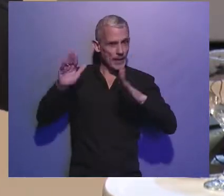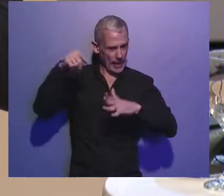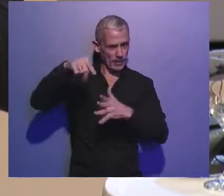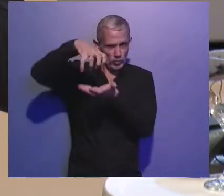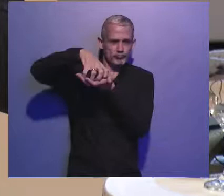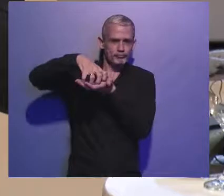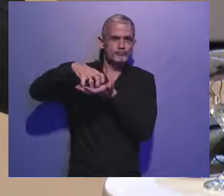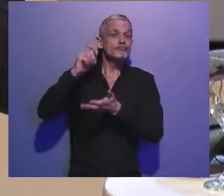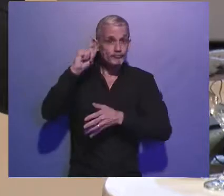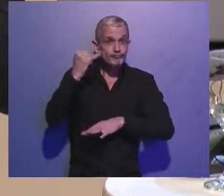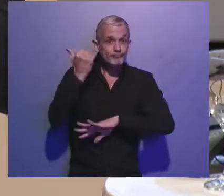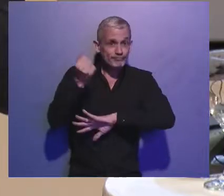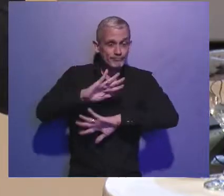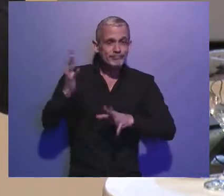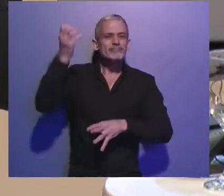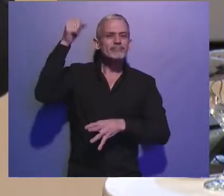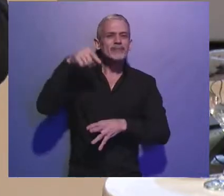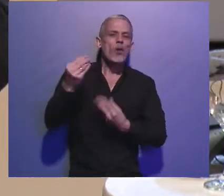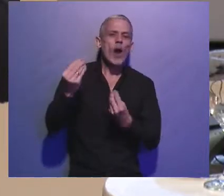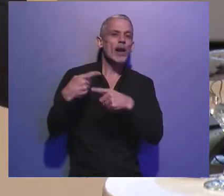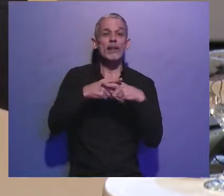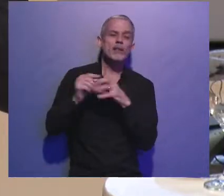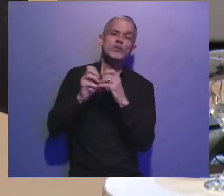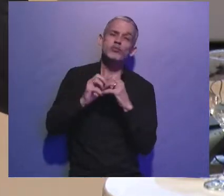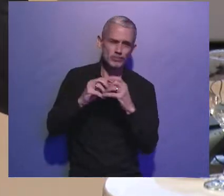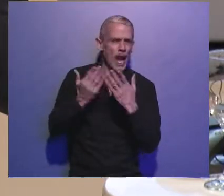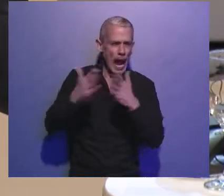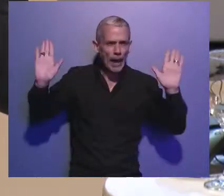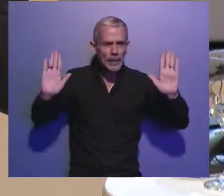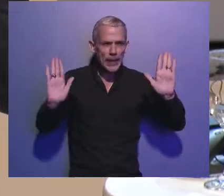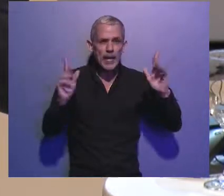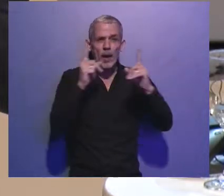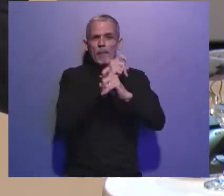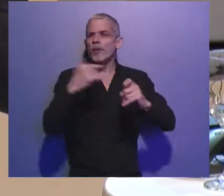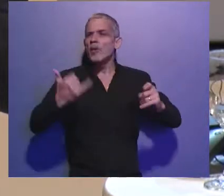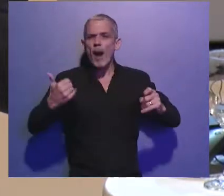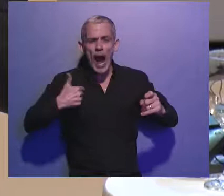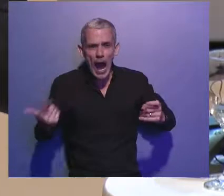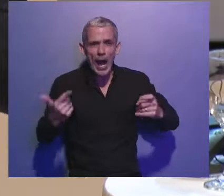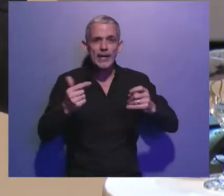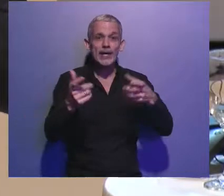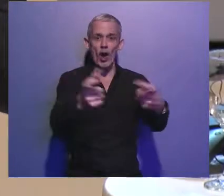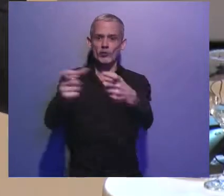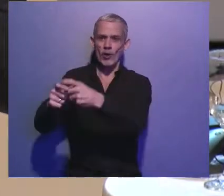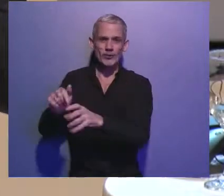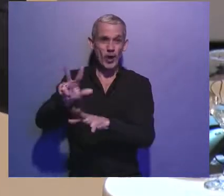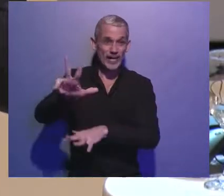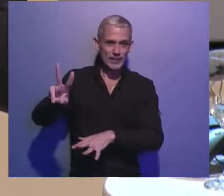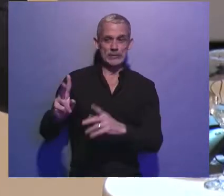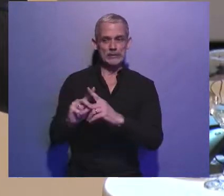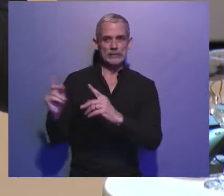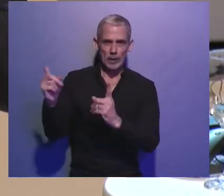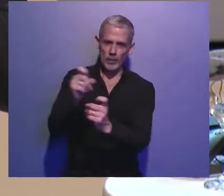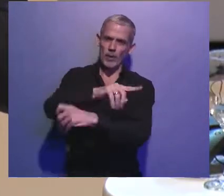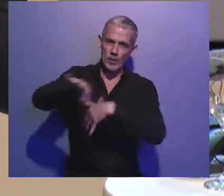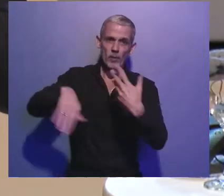discuss the difficulties and ways to empower those councils. The feedback report from the meetings